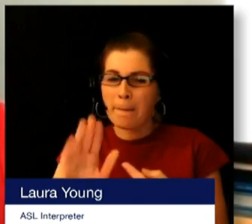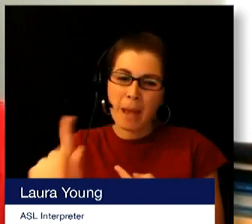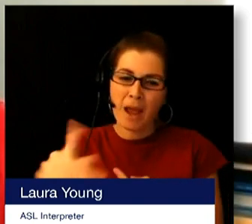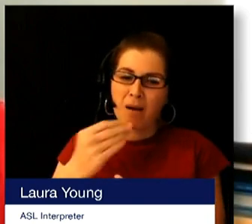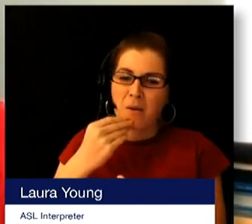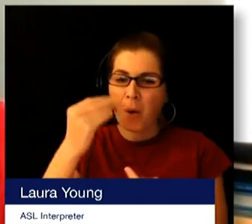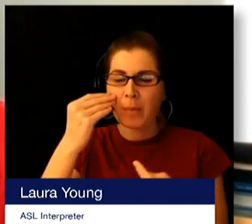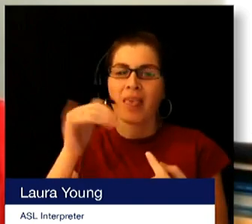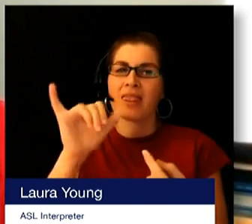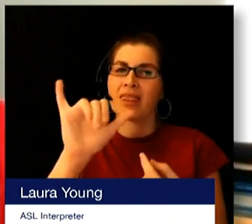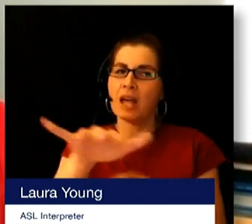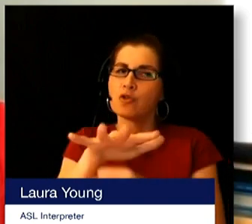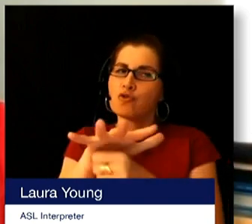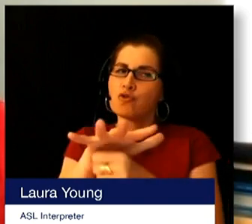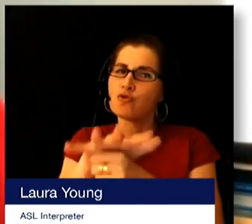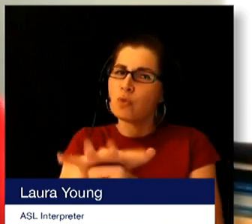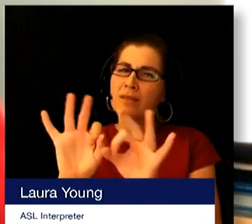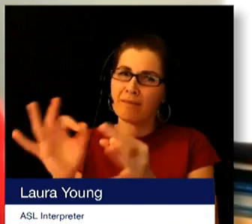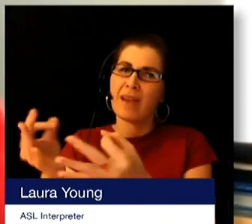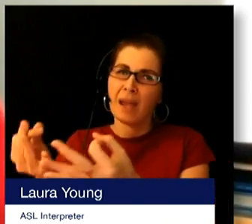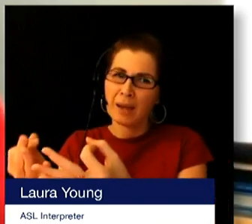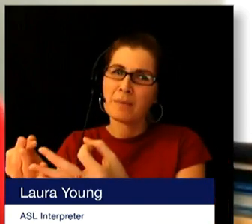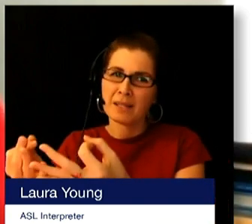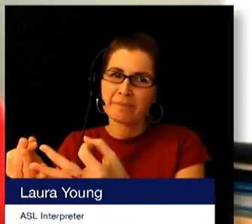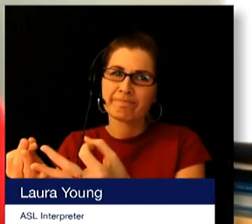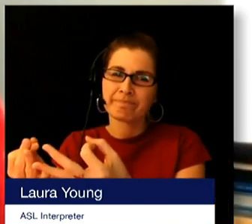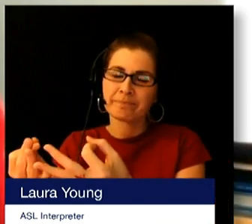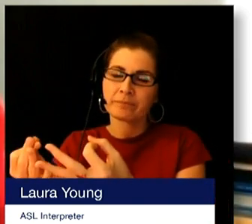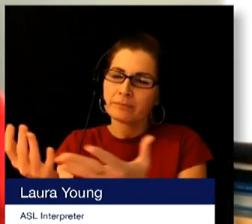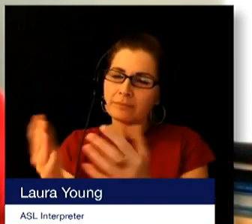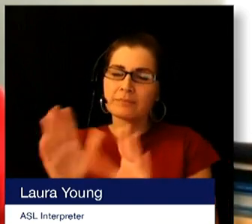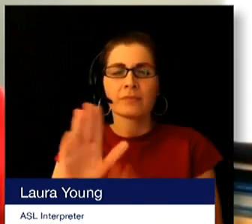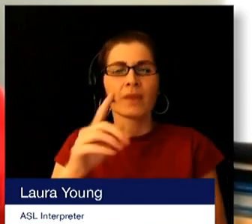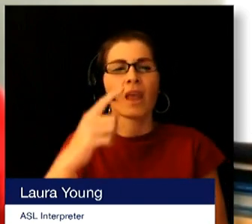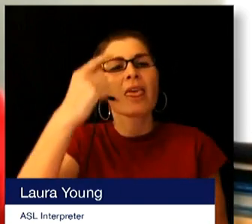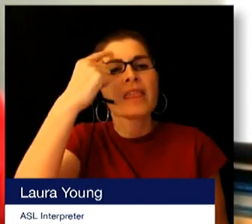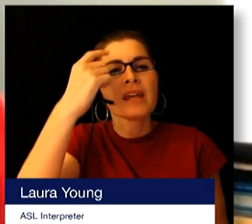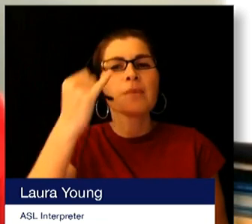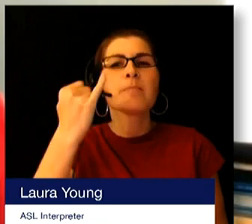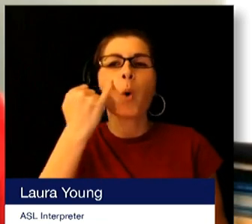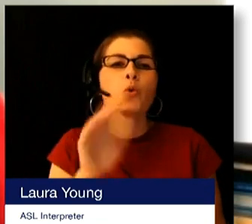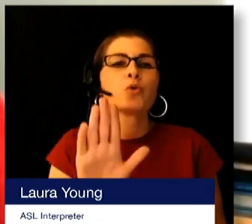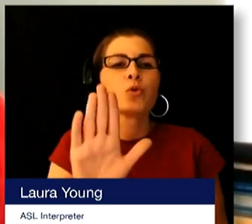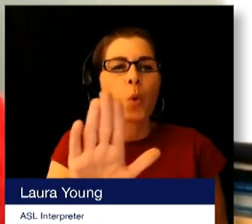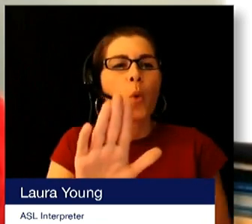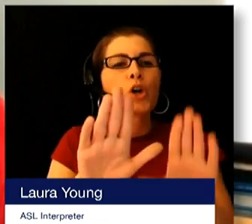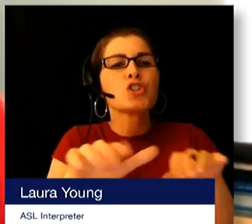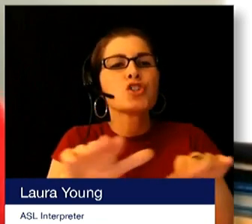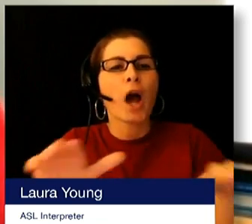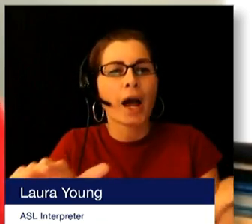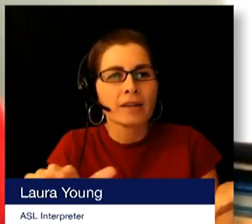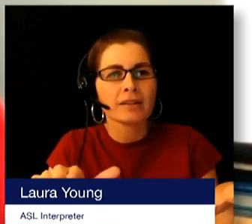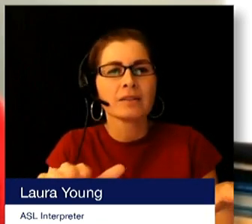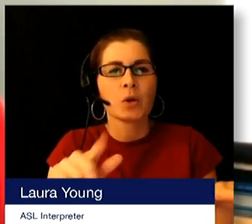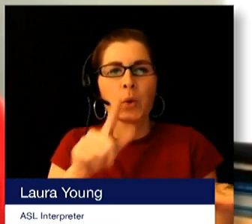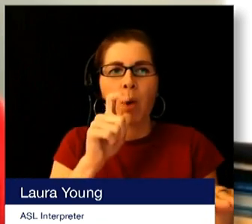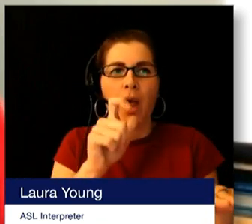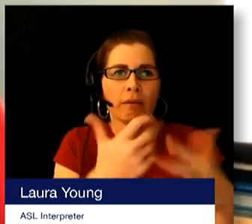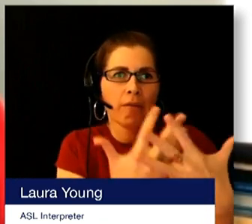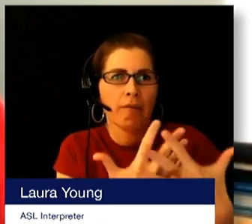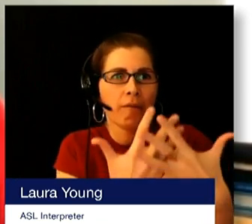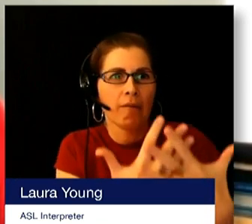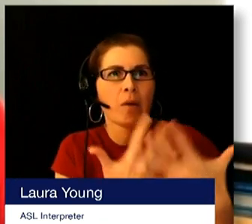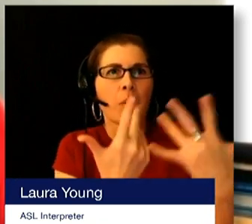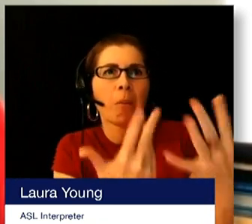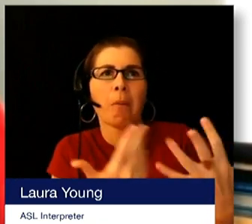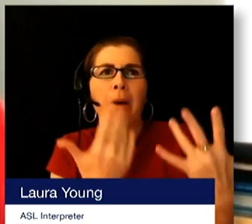incredible stressor on your family. And just think about if it was your child having to wait for that answer. So